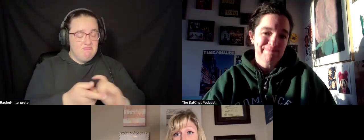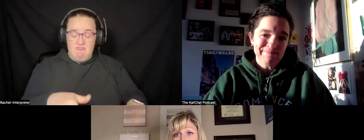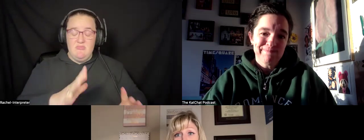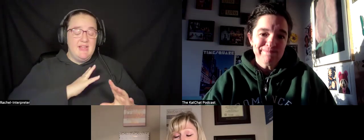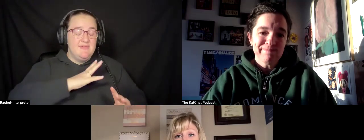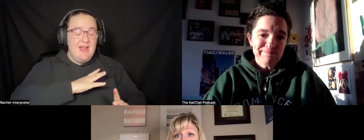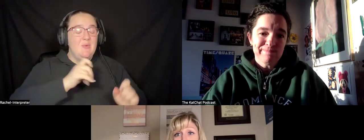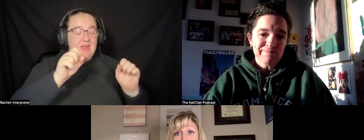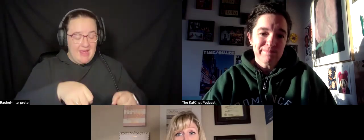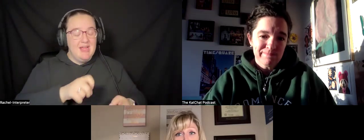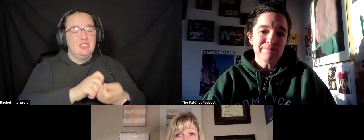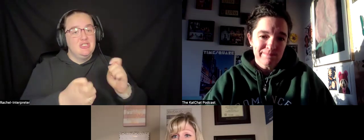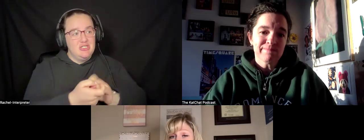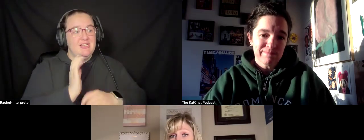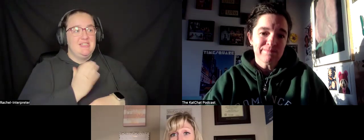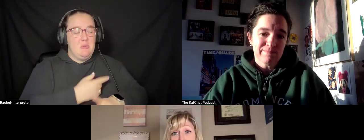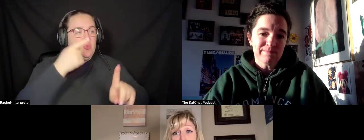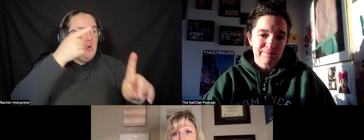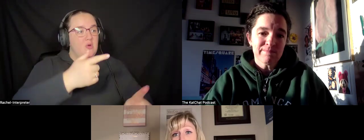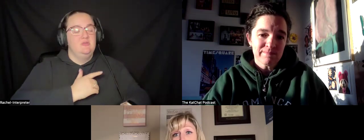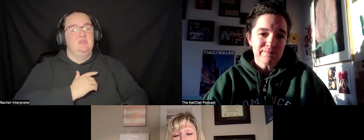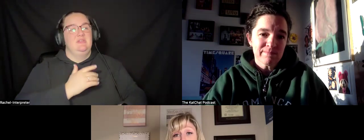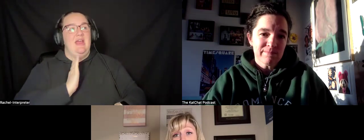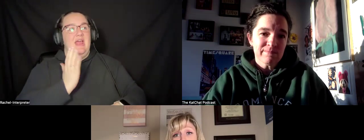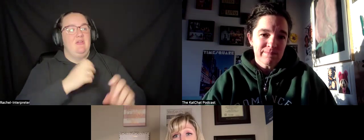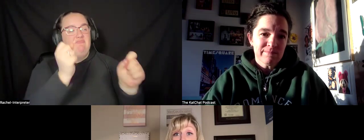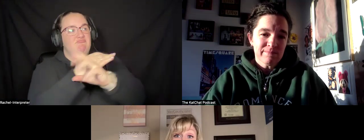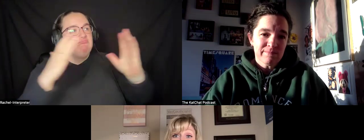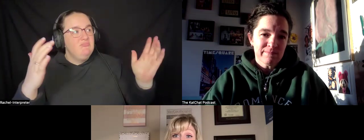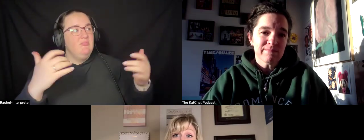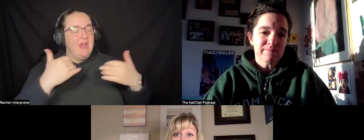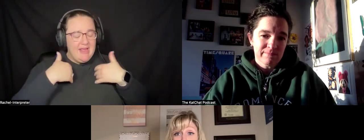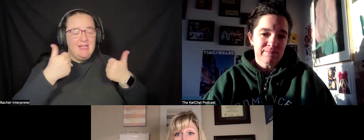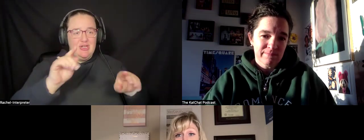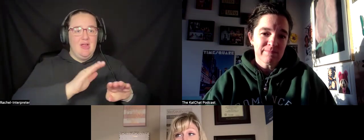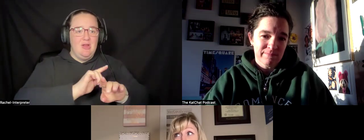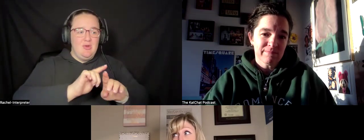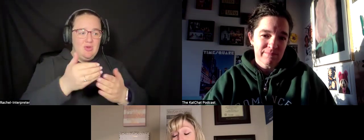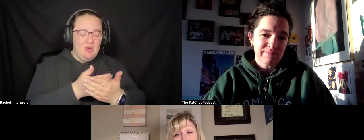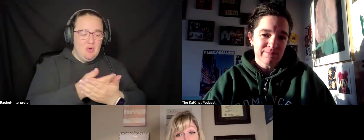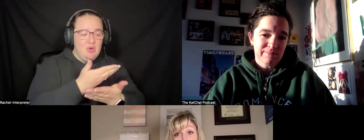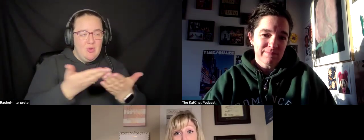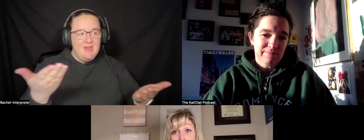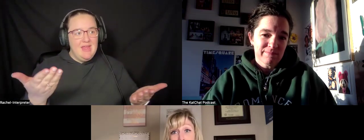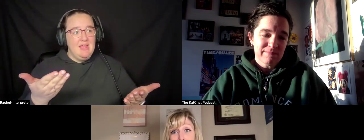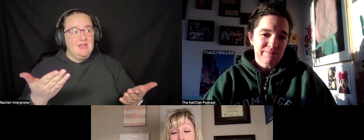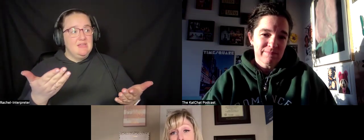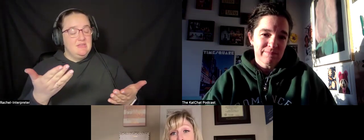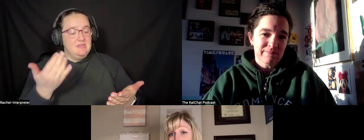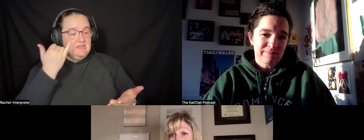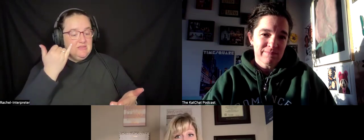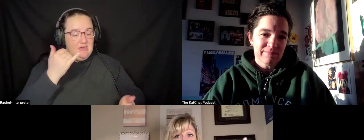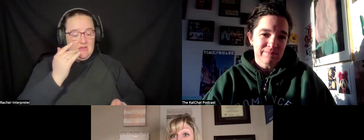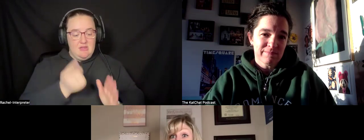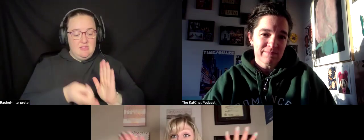can have different pursuits and we can have different careers and try new things. And there's also a point where you have to ask yourself, if not now, when? And